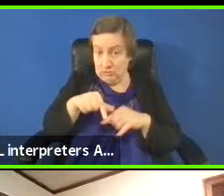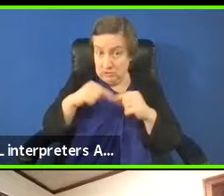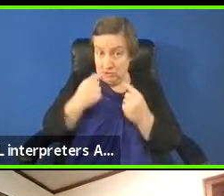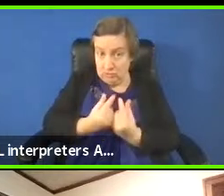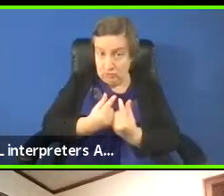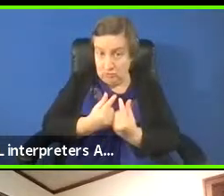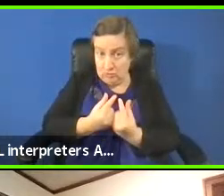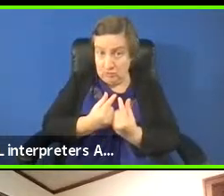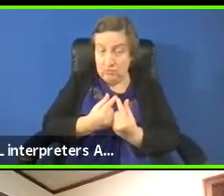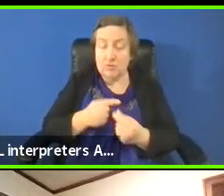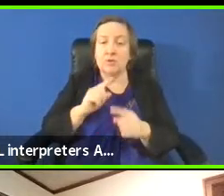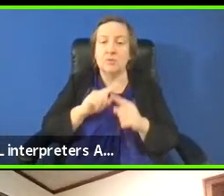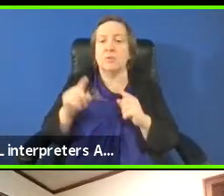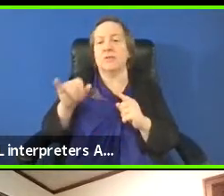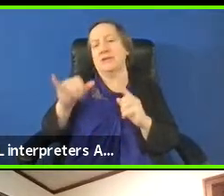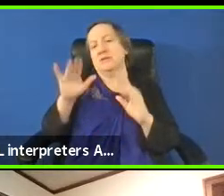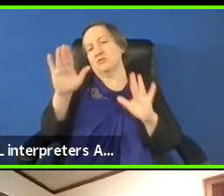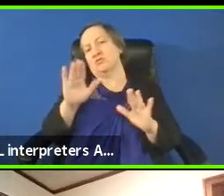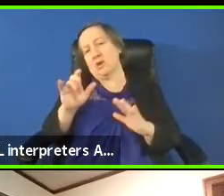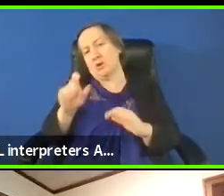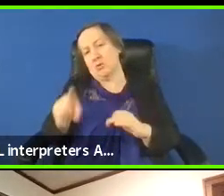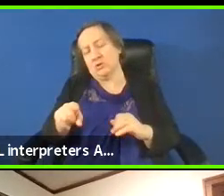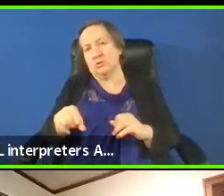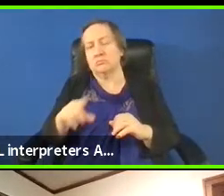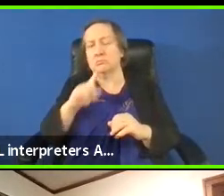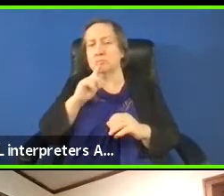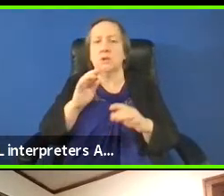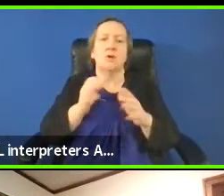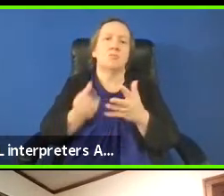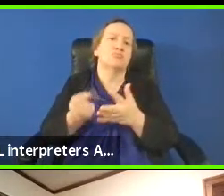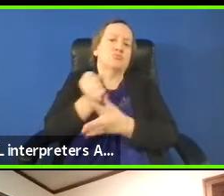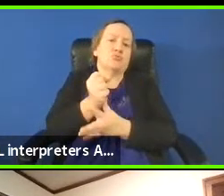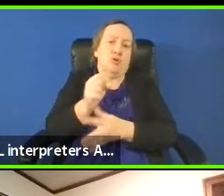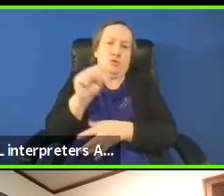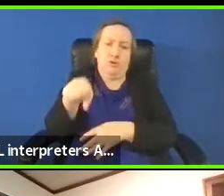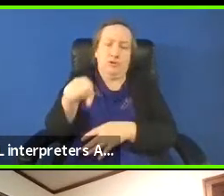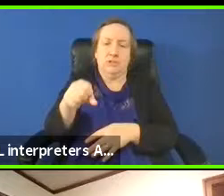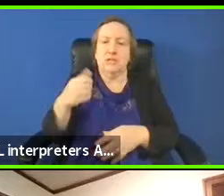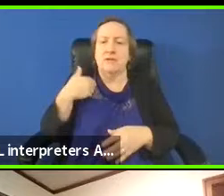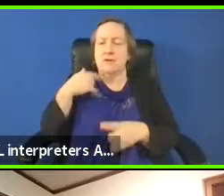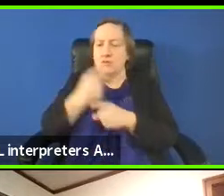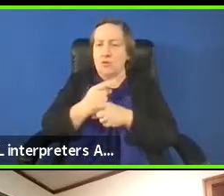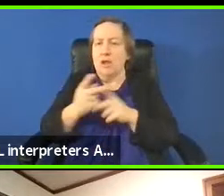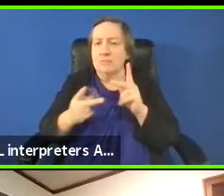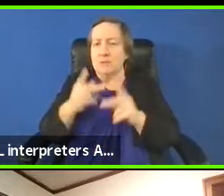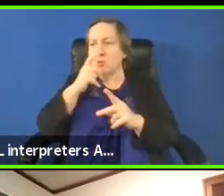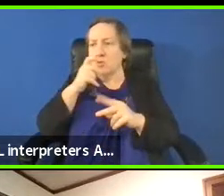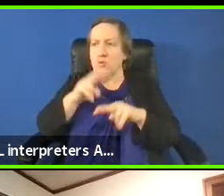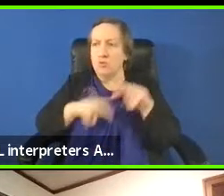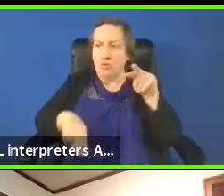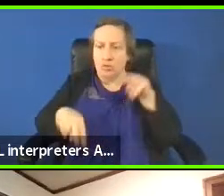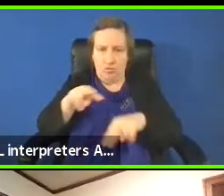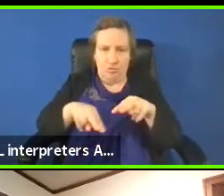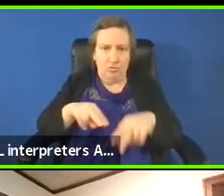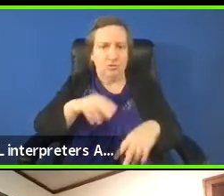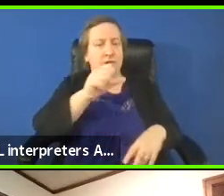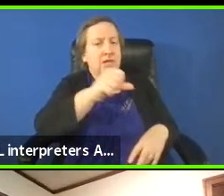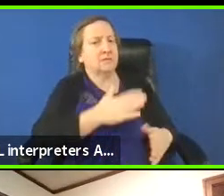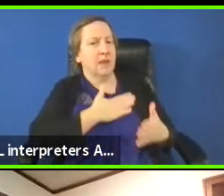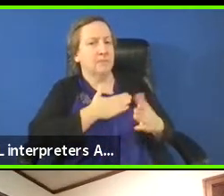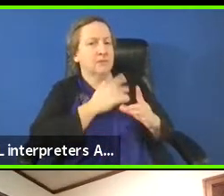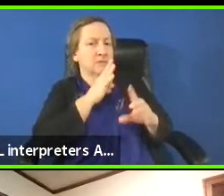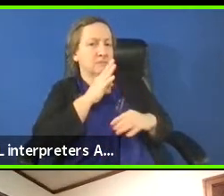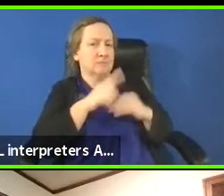one, but that's a great question. And it is absolutely a priority that we have the right people looking at it. Yeah, happy to speak with